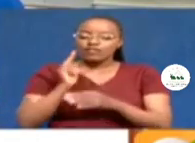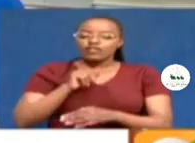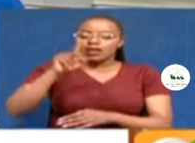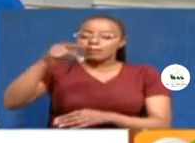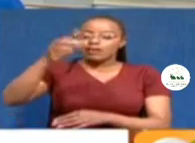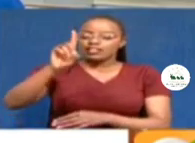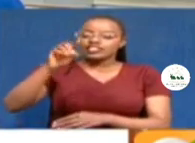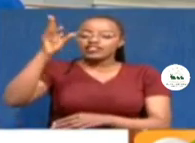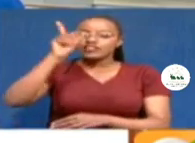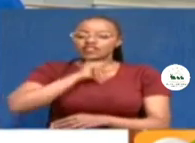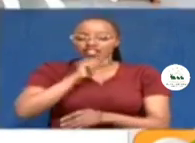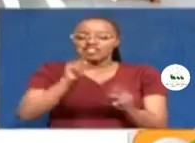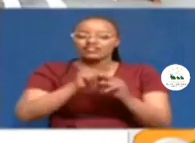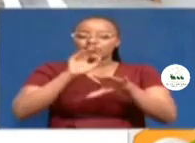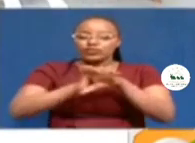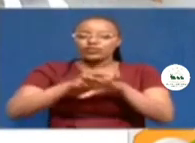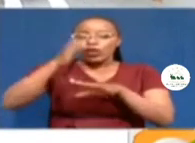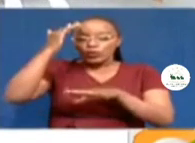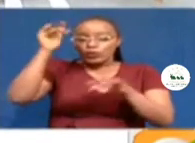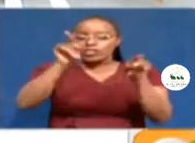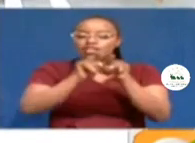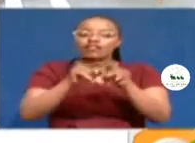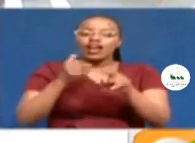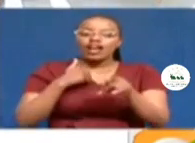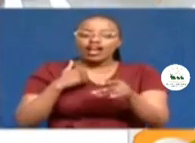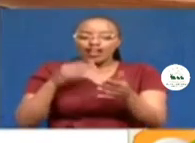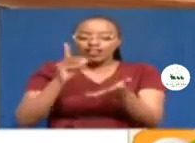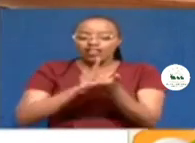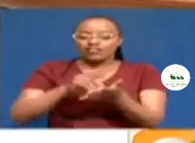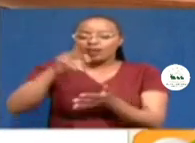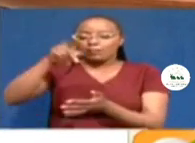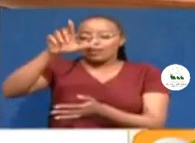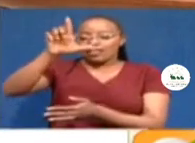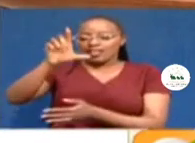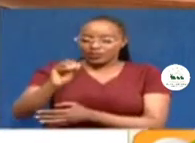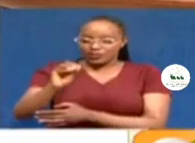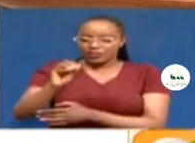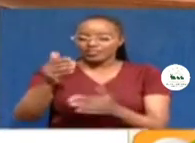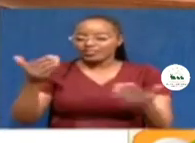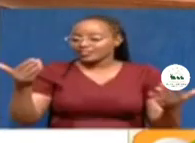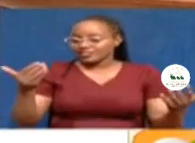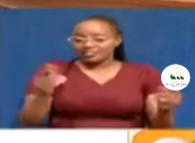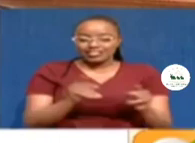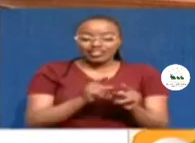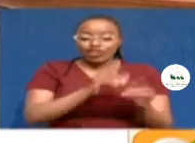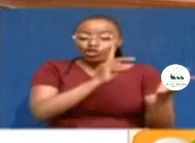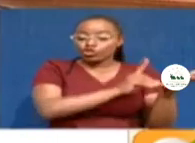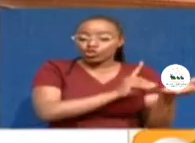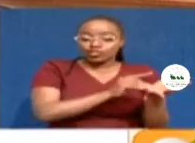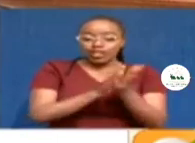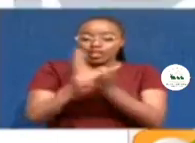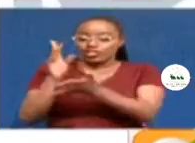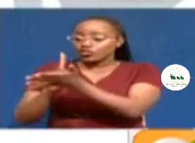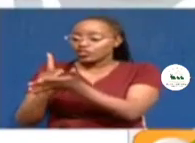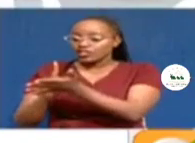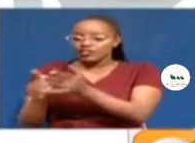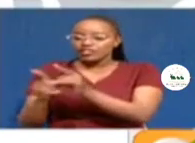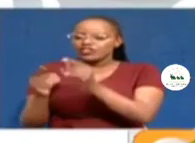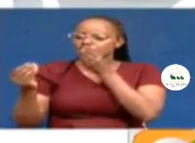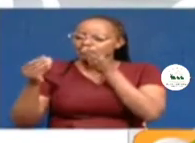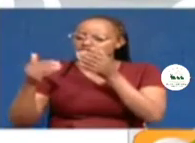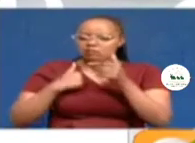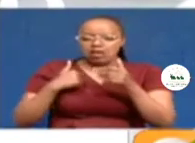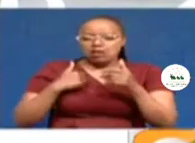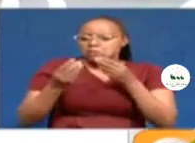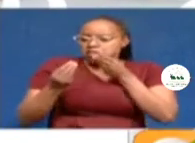PhD. Good to know. And of course, not Dr. PLO Lumumba. Doctor and doctor. Not informed you,